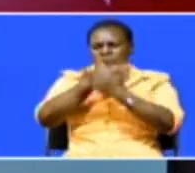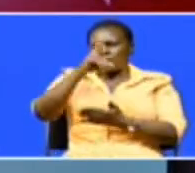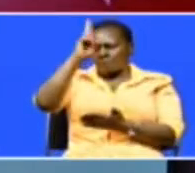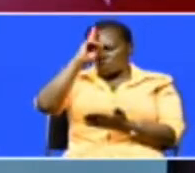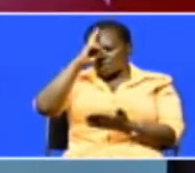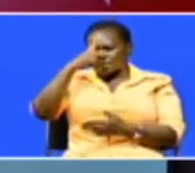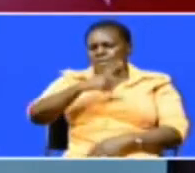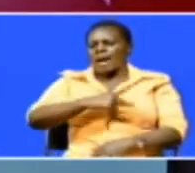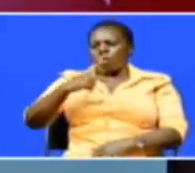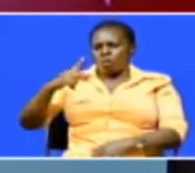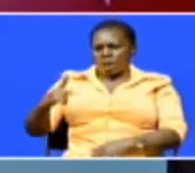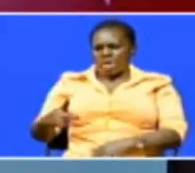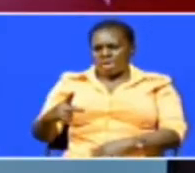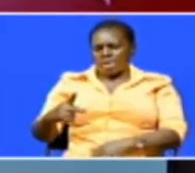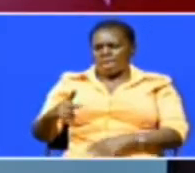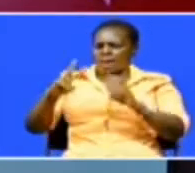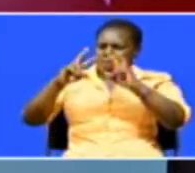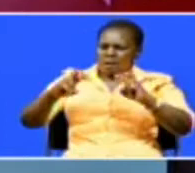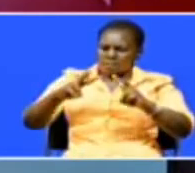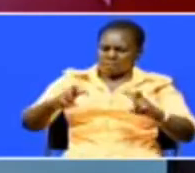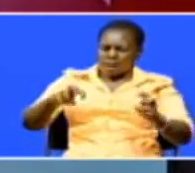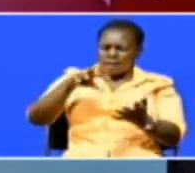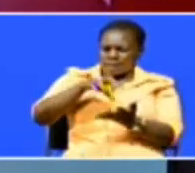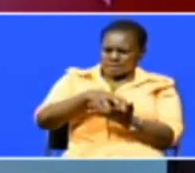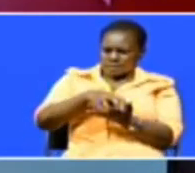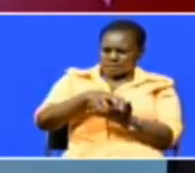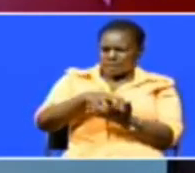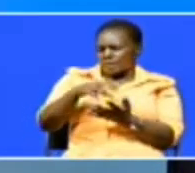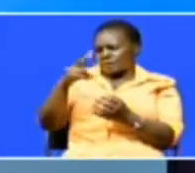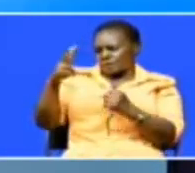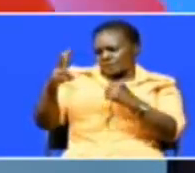based at Kayole Police Station here in Nairobi are investigating a case in